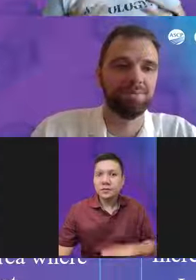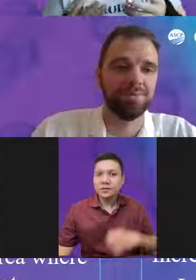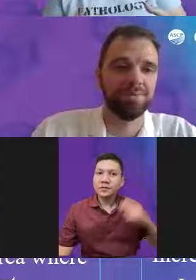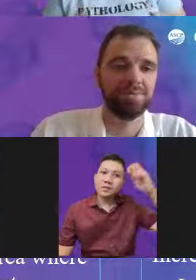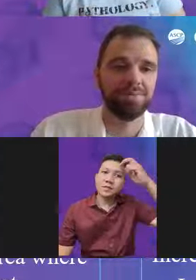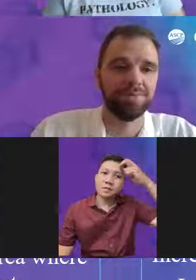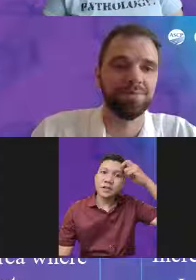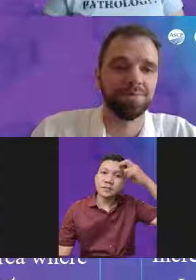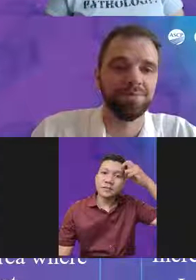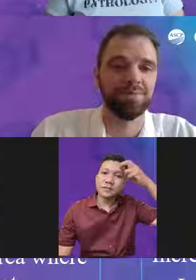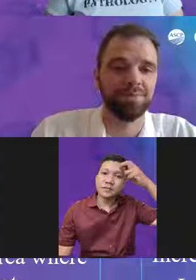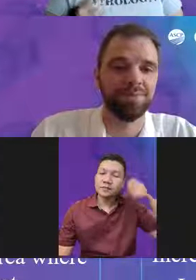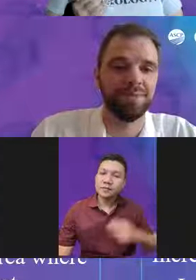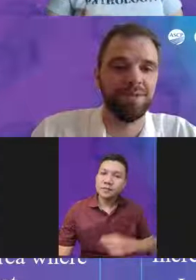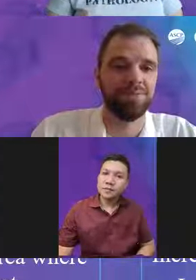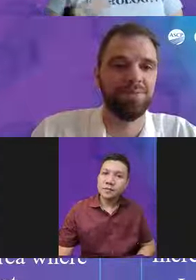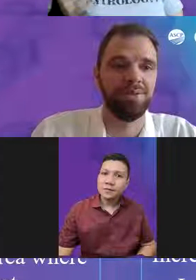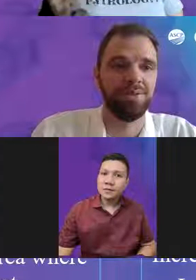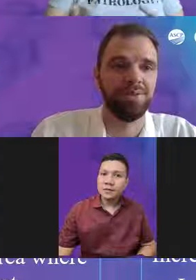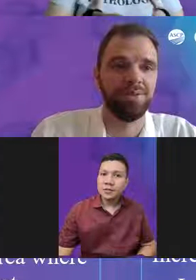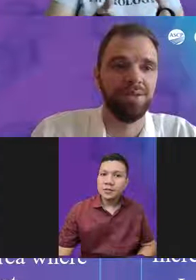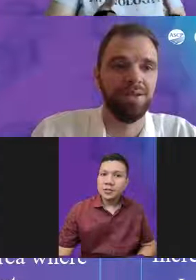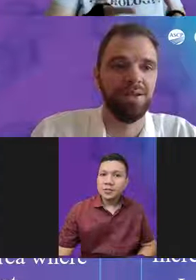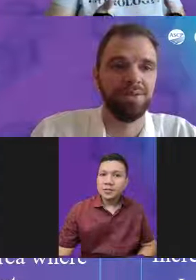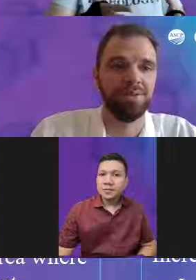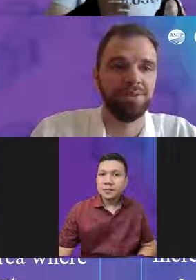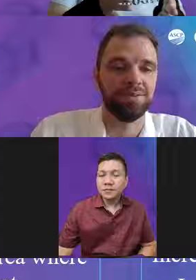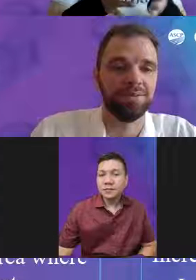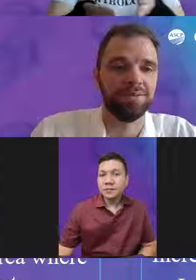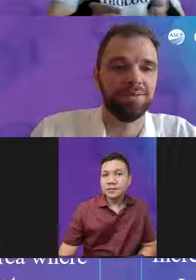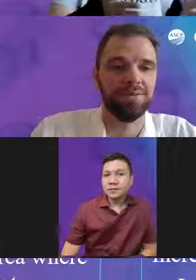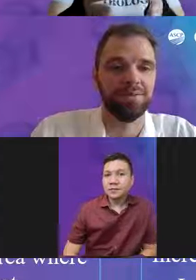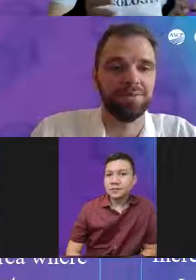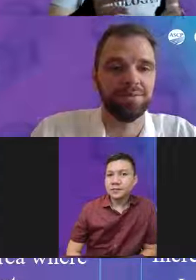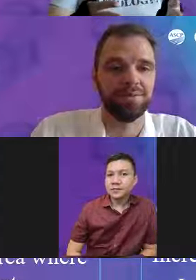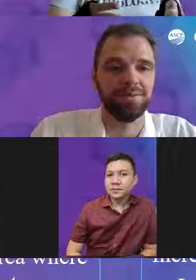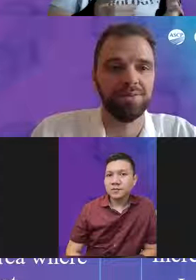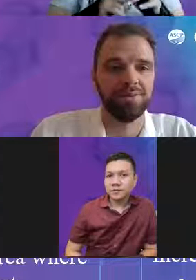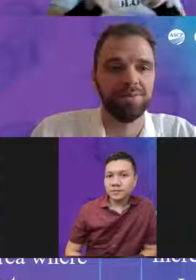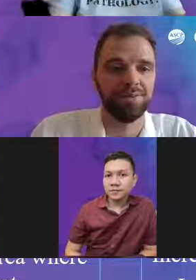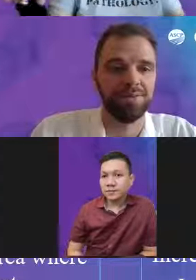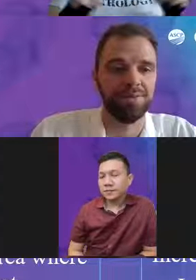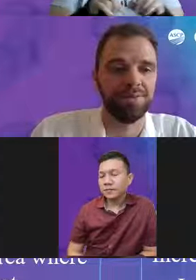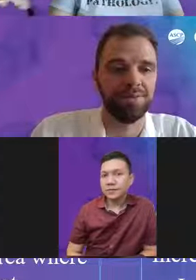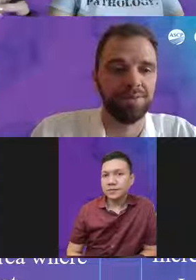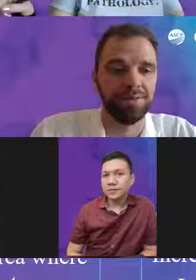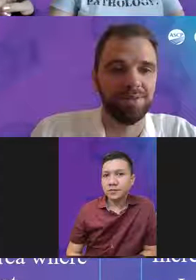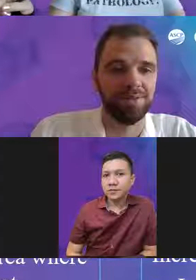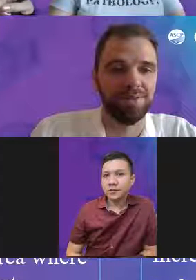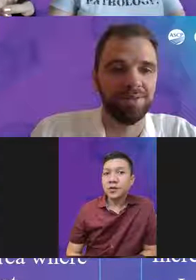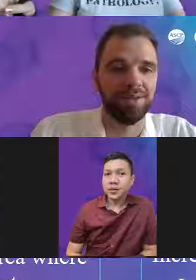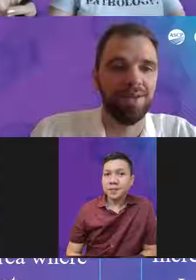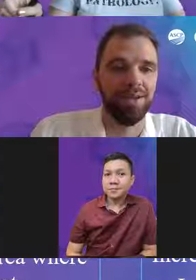Let's talk about it. So the DCLS is there to mitigate all of that and to work with